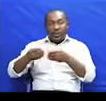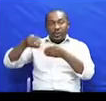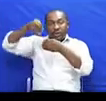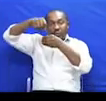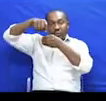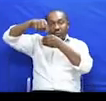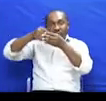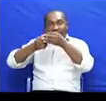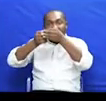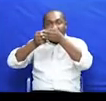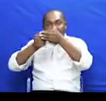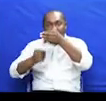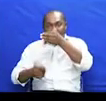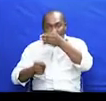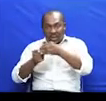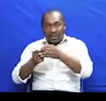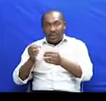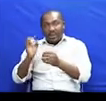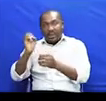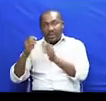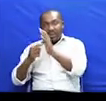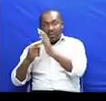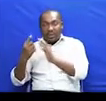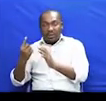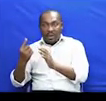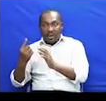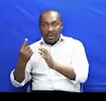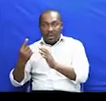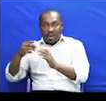0.1 m of hydrochloric acid.